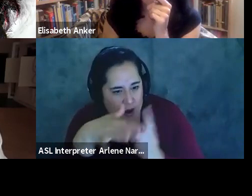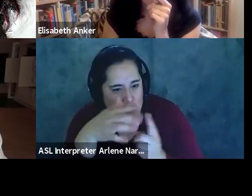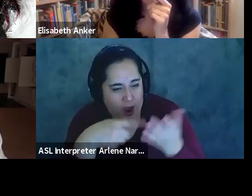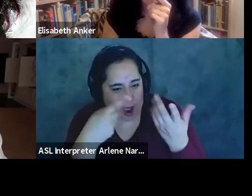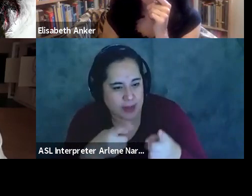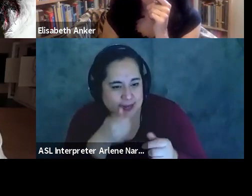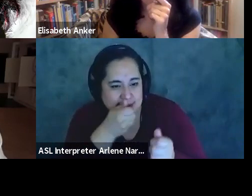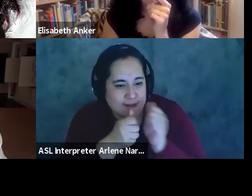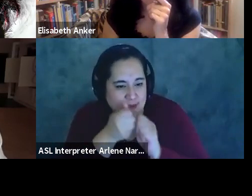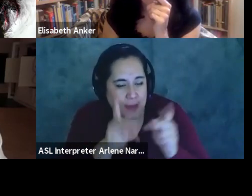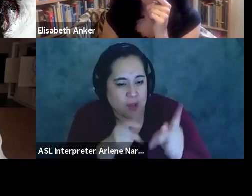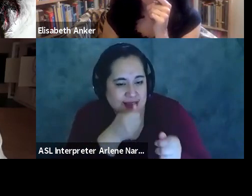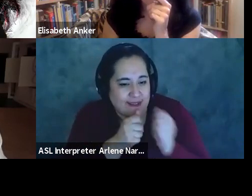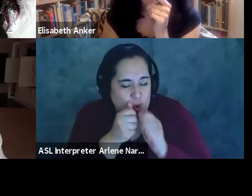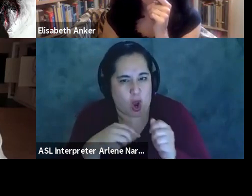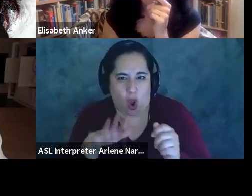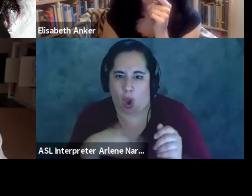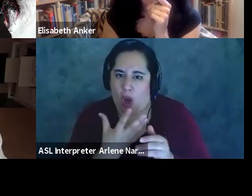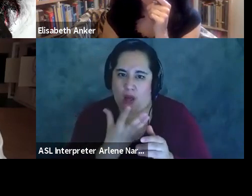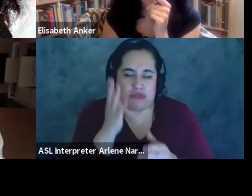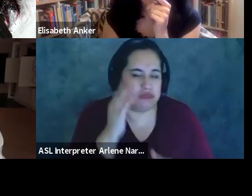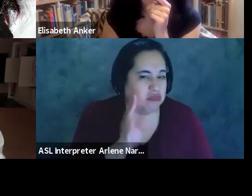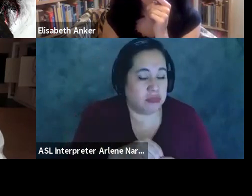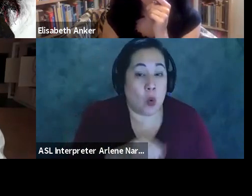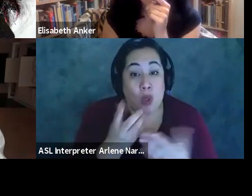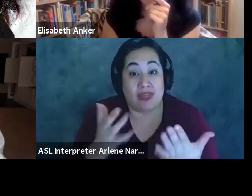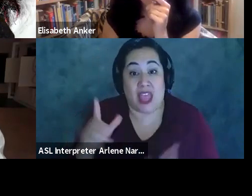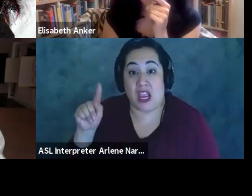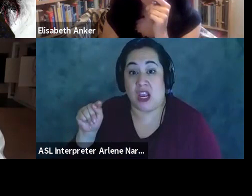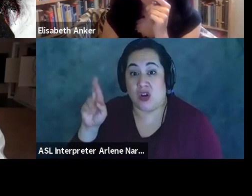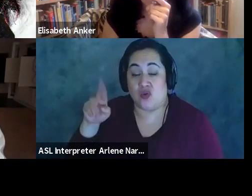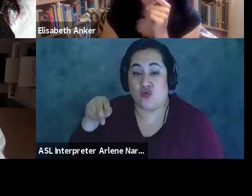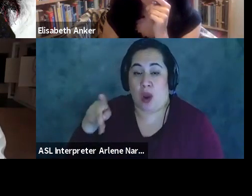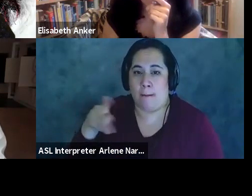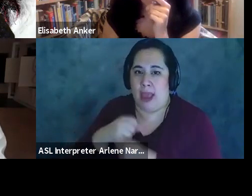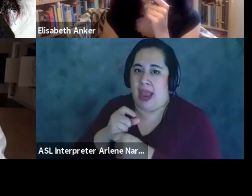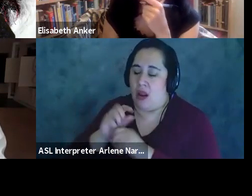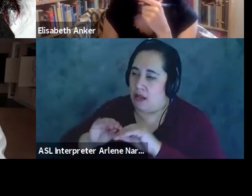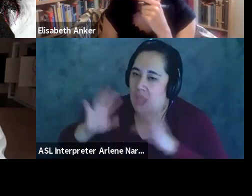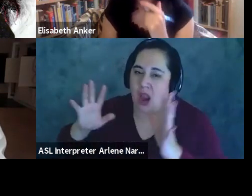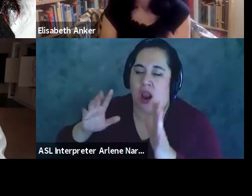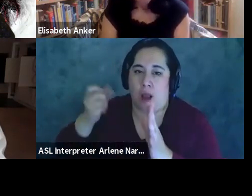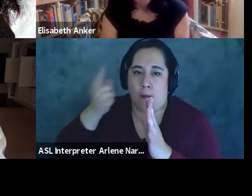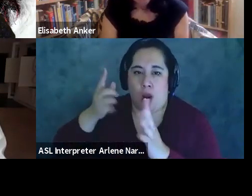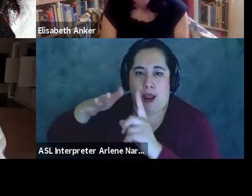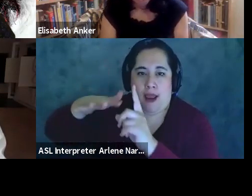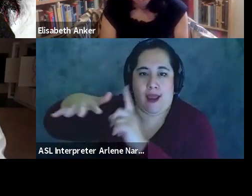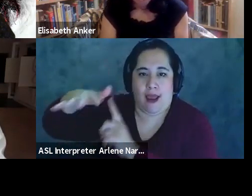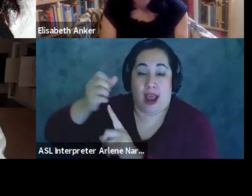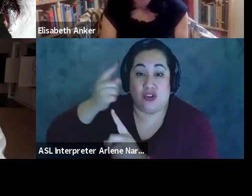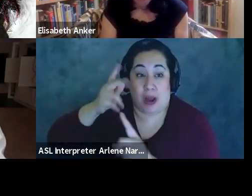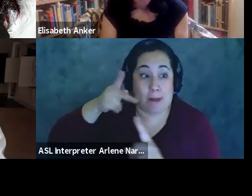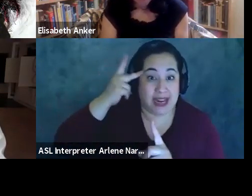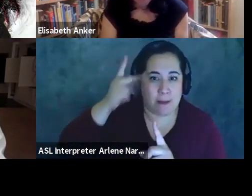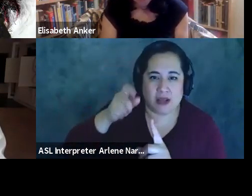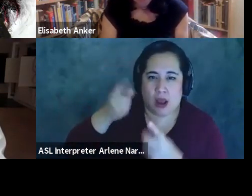in. And perhaps the one thing which Trump has made so apparent actually is the importance of atmosphere to our understanding of politics, and particularly the atmosphere of violence.